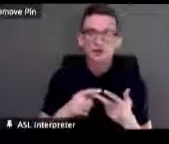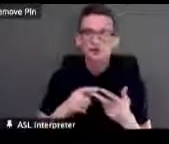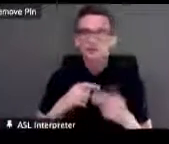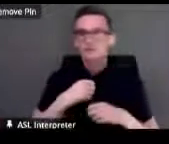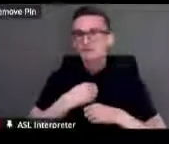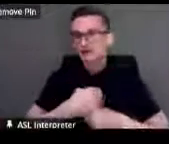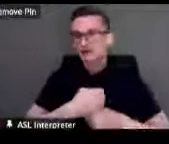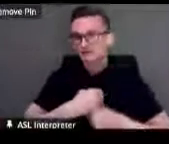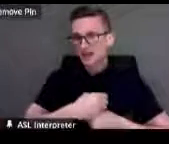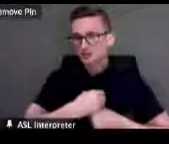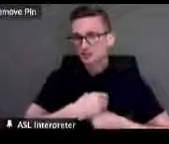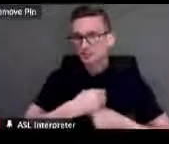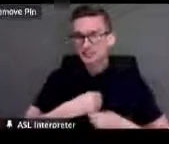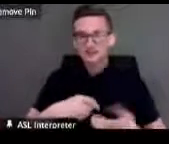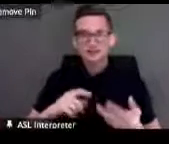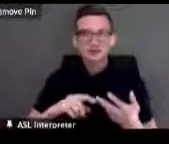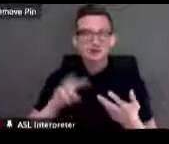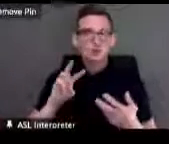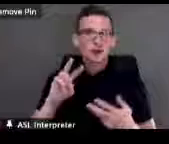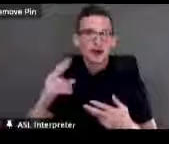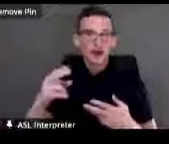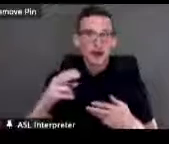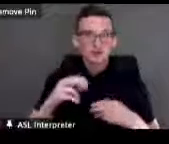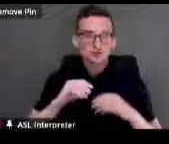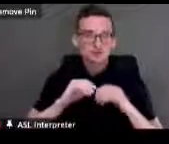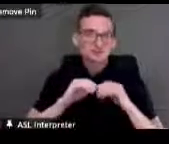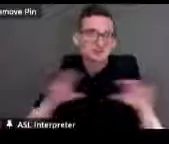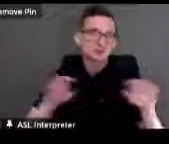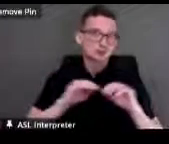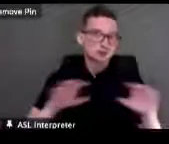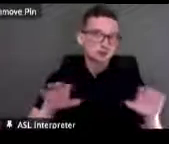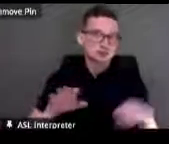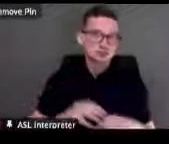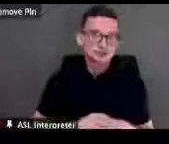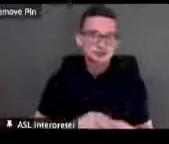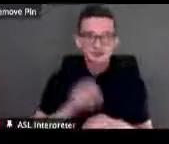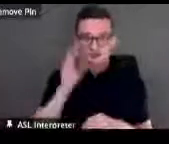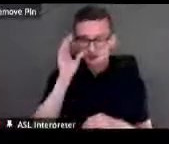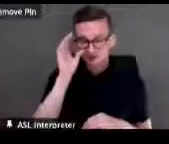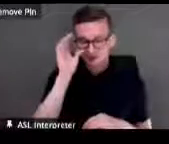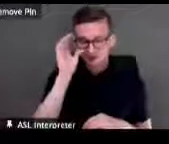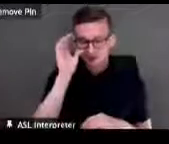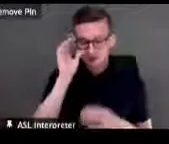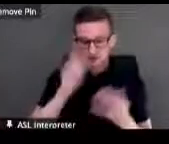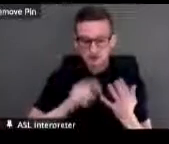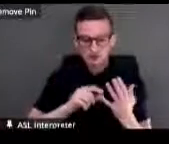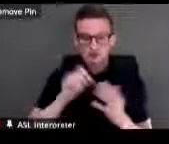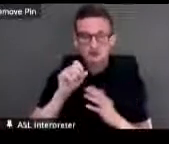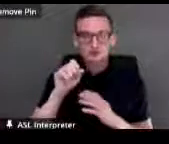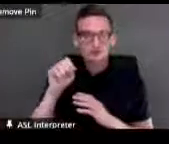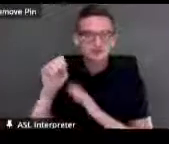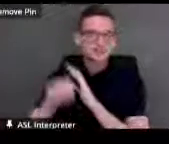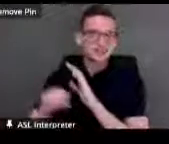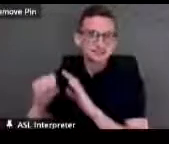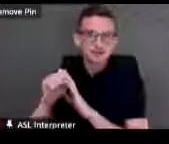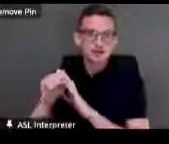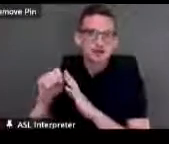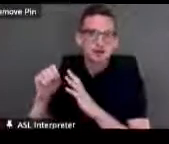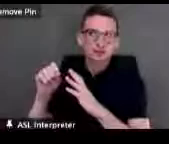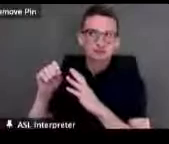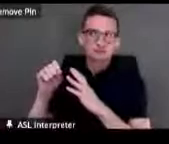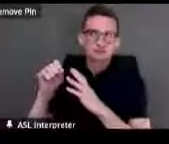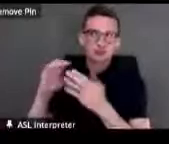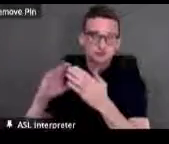manufacturing, warehouse distribution. And, you know, the seasonal and year-round residents in the mountains rely heavily on